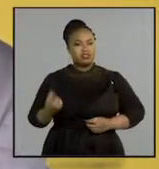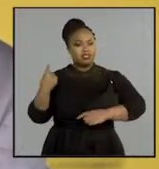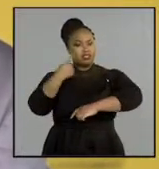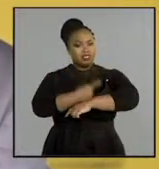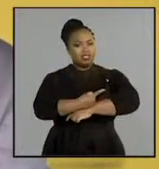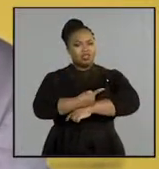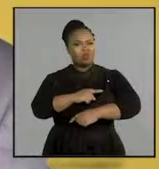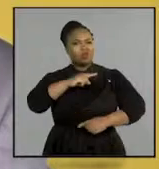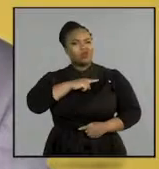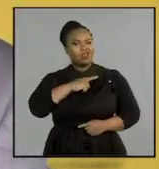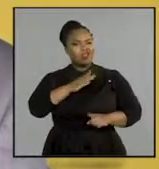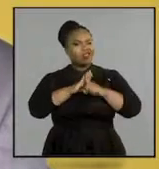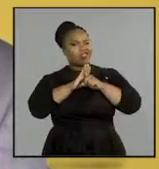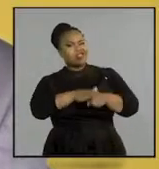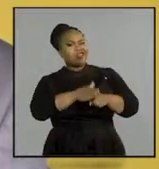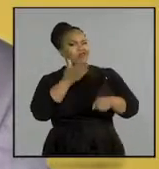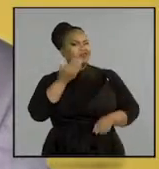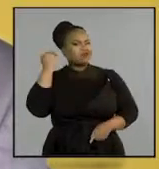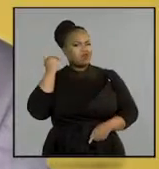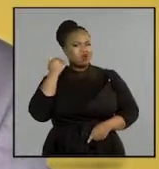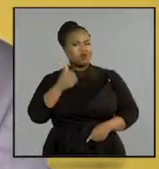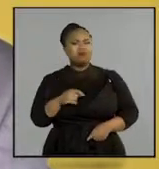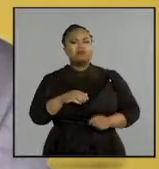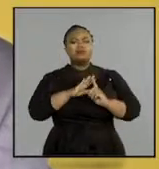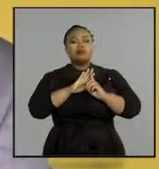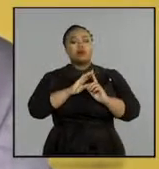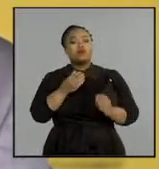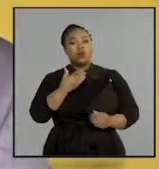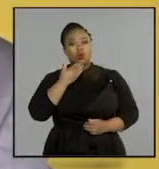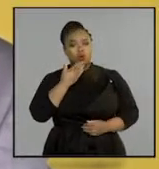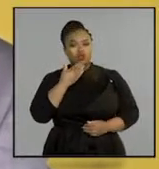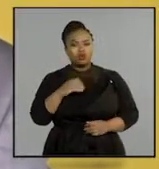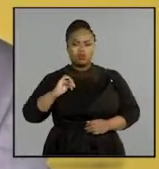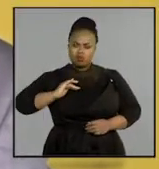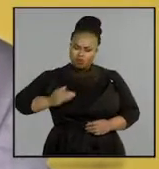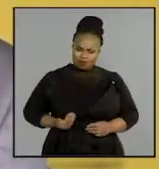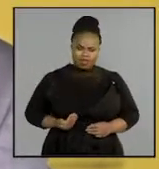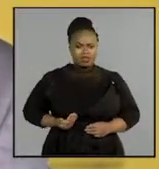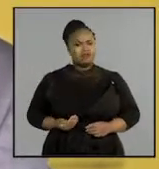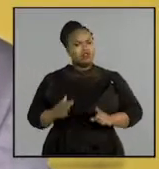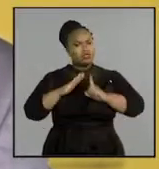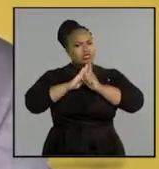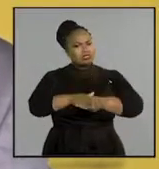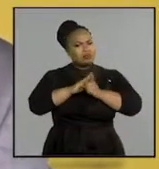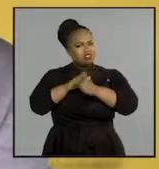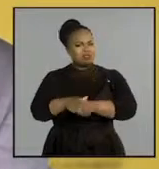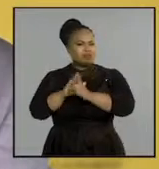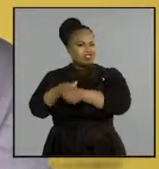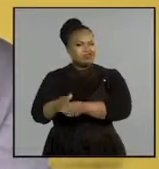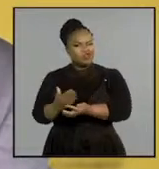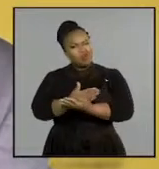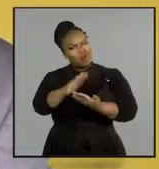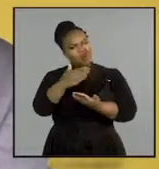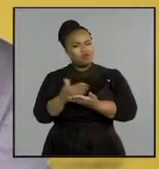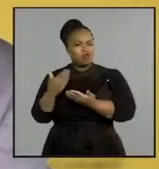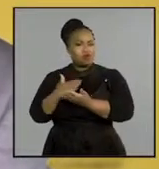Women's Day, hated exclusion, oppression, and discrimination of